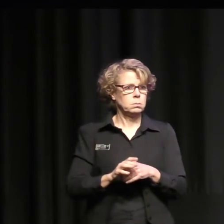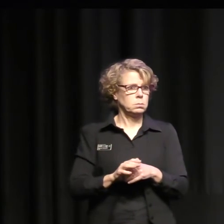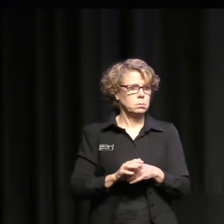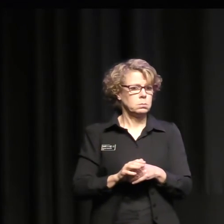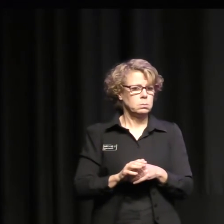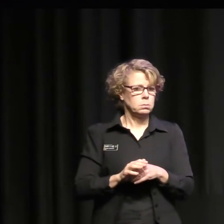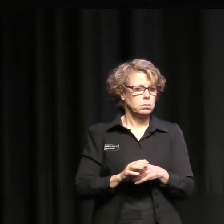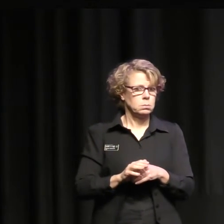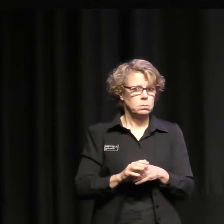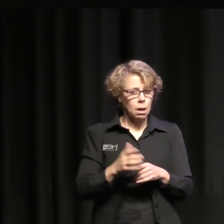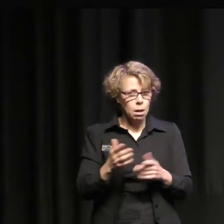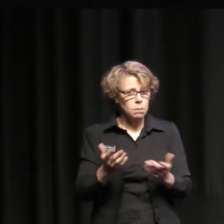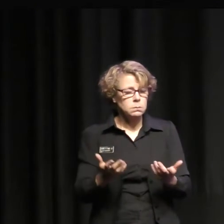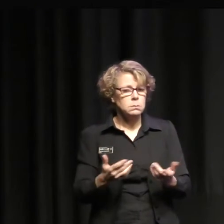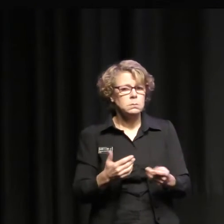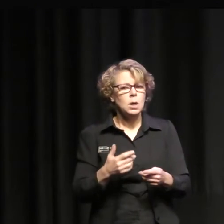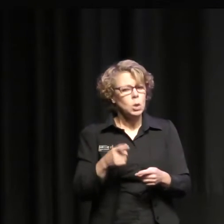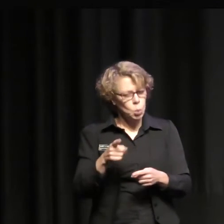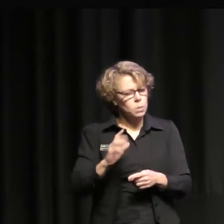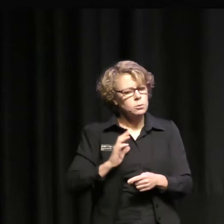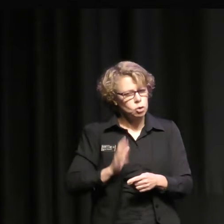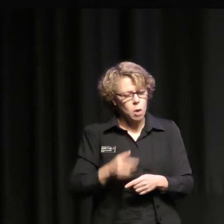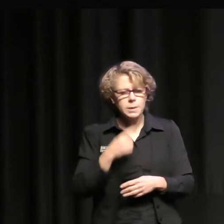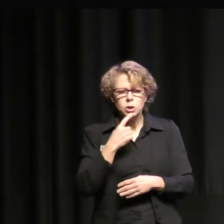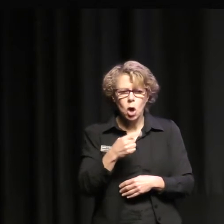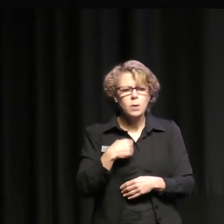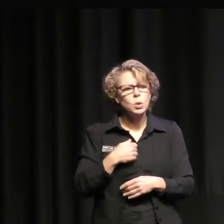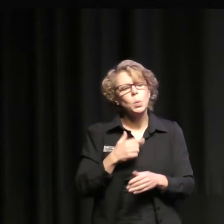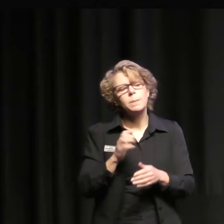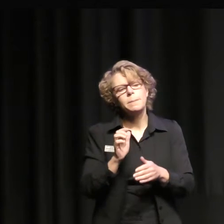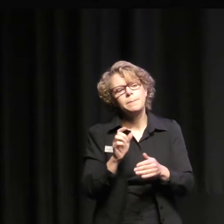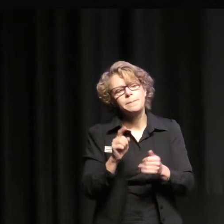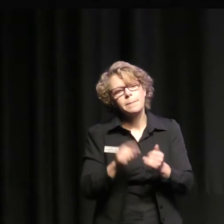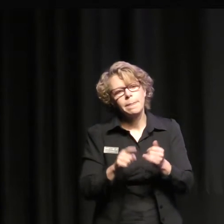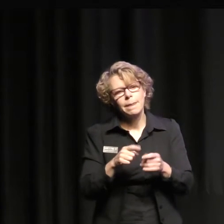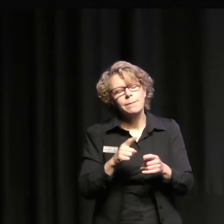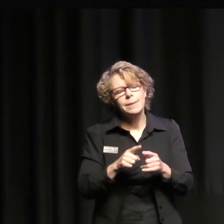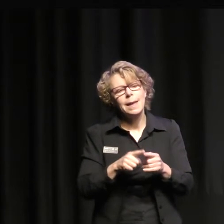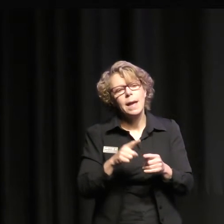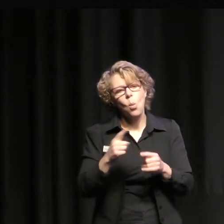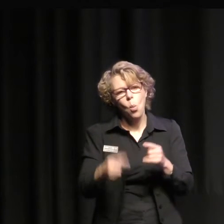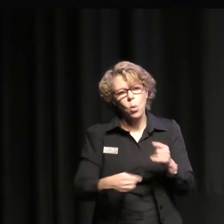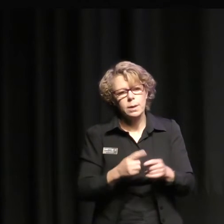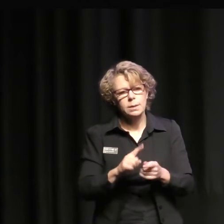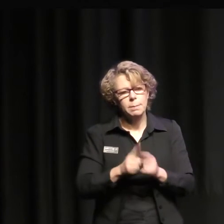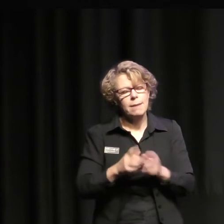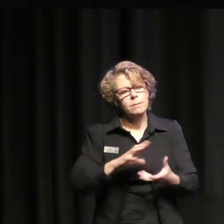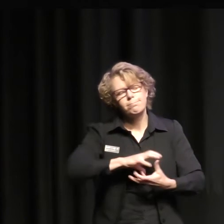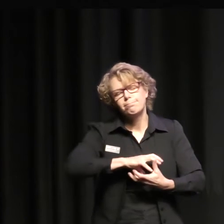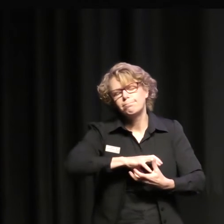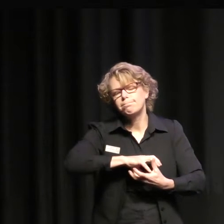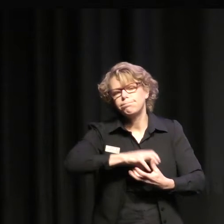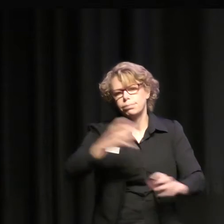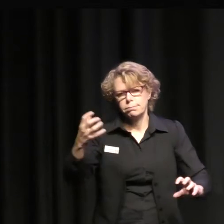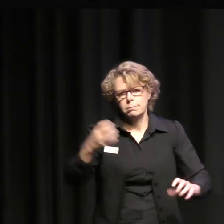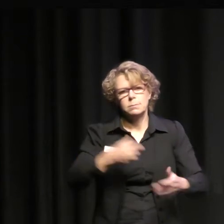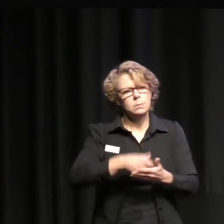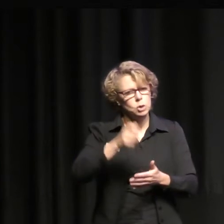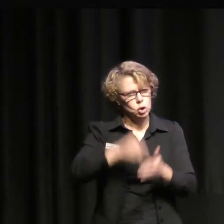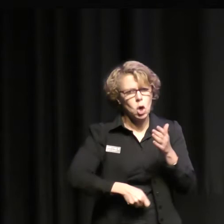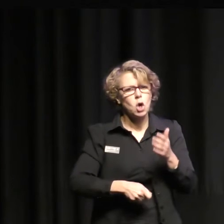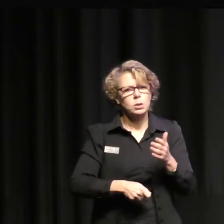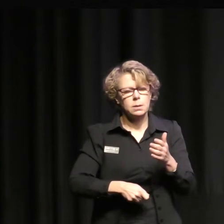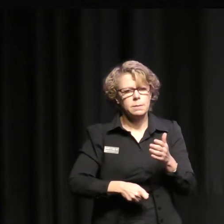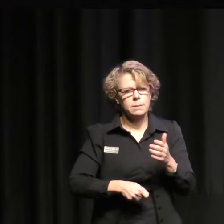She said, "Well, late in the year, a revolt started.